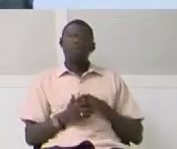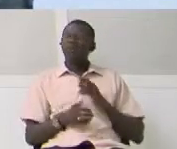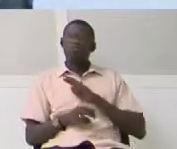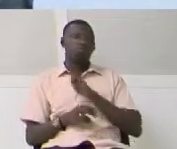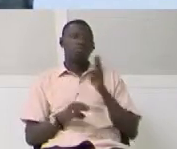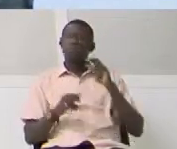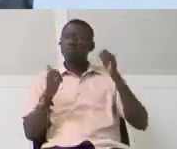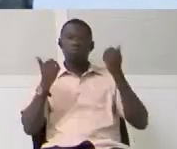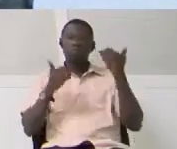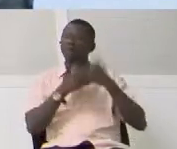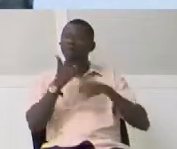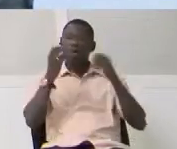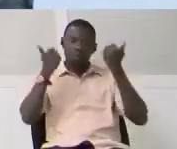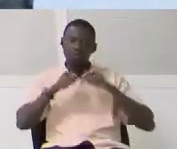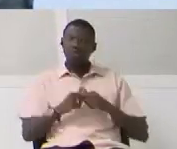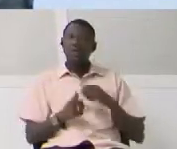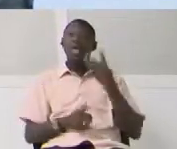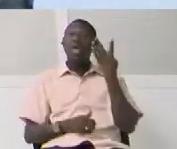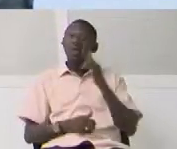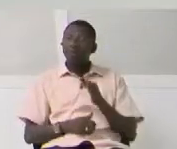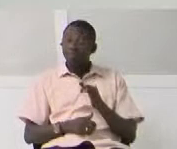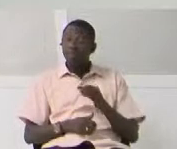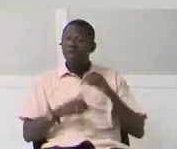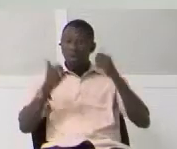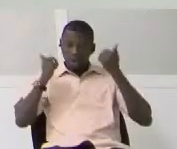da contacted me all the family